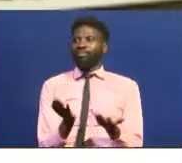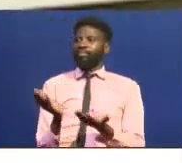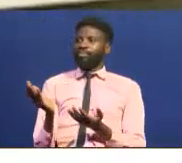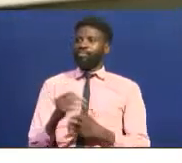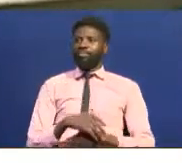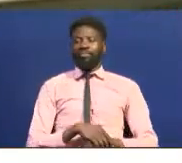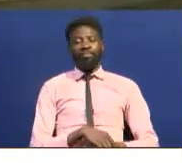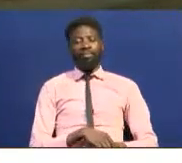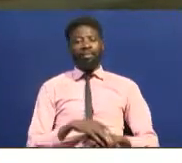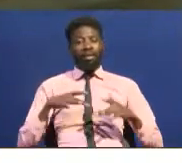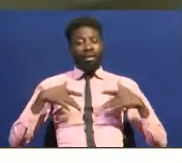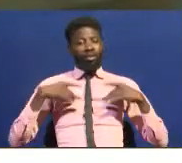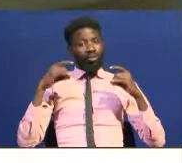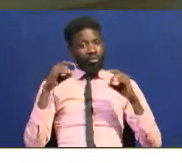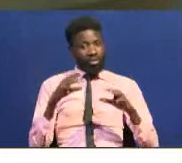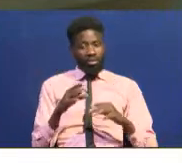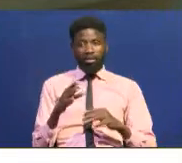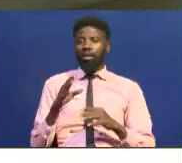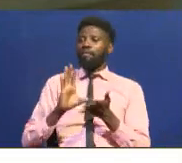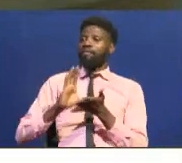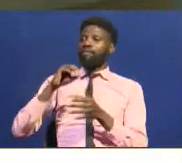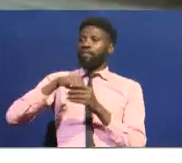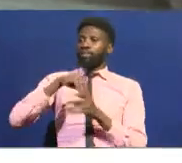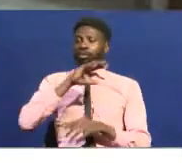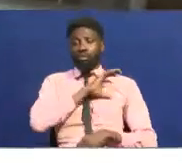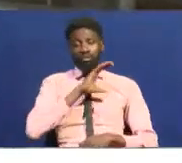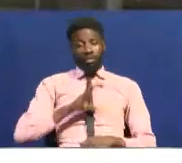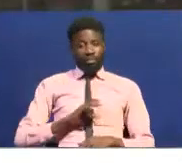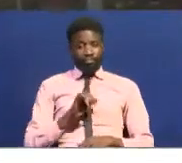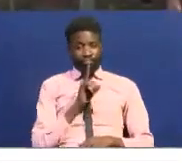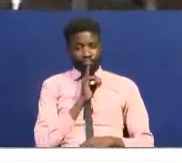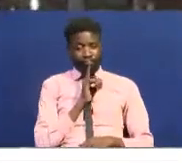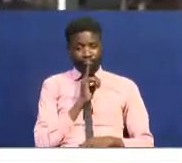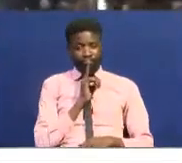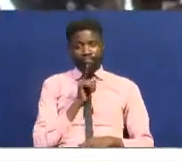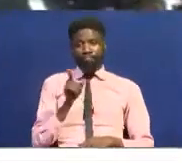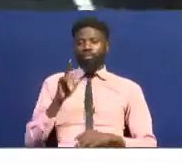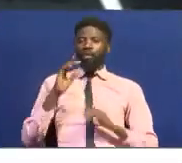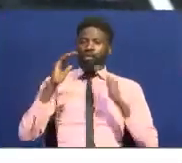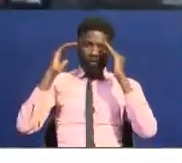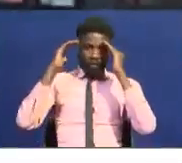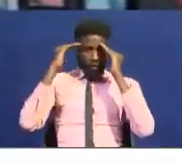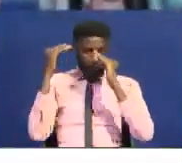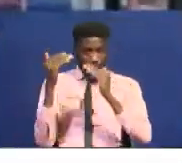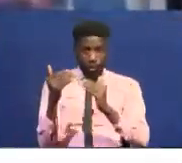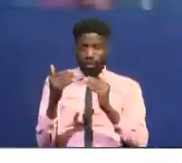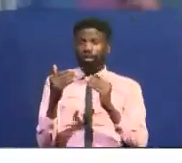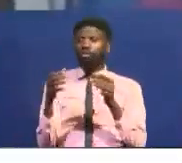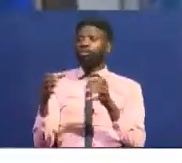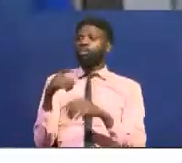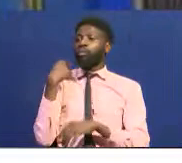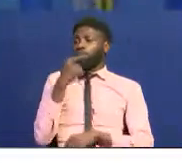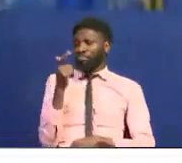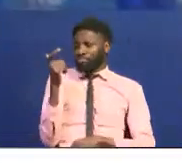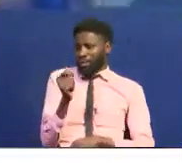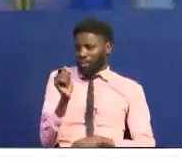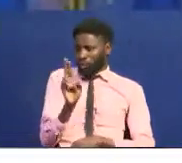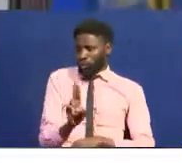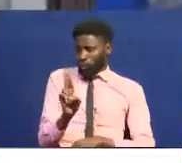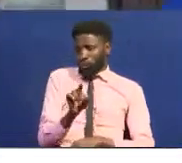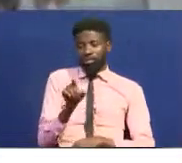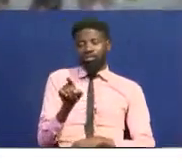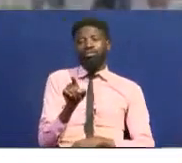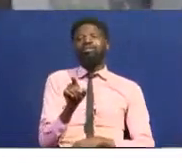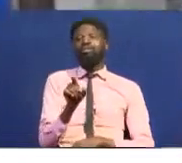The Australian Securities and Investment Commission said it would intensify its spotlight on misconduct that exploits retirement savings, with a